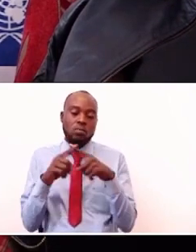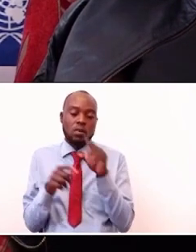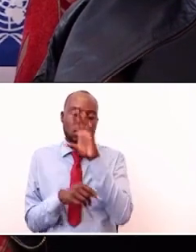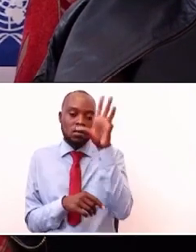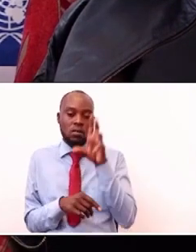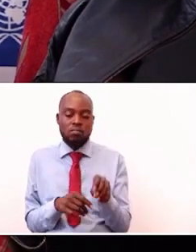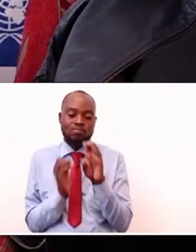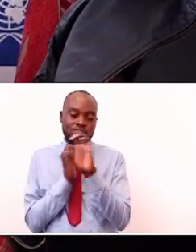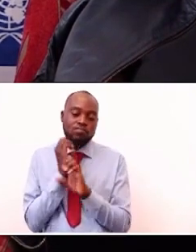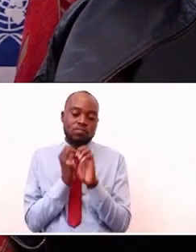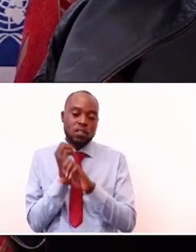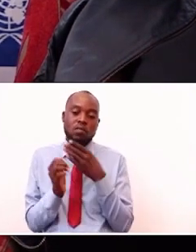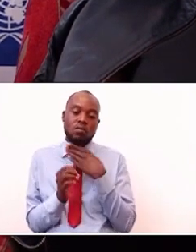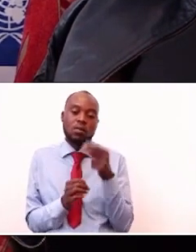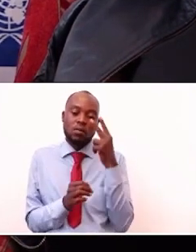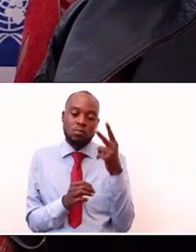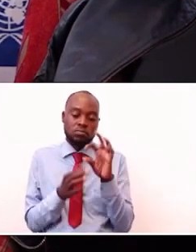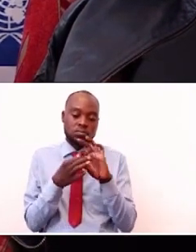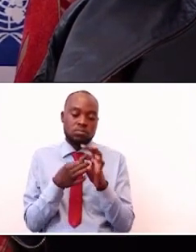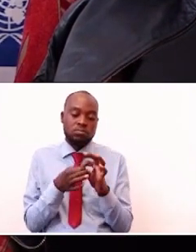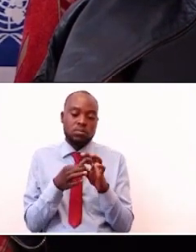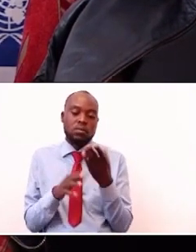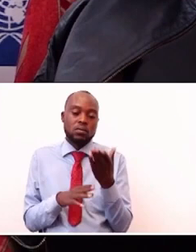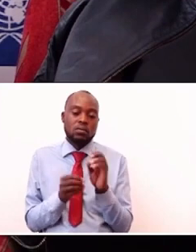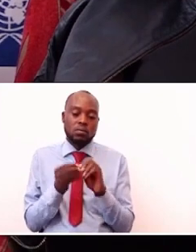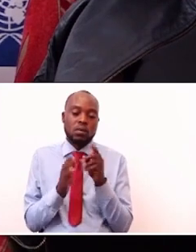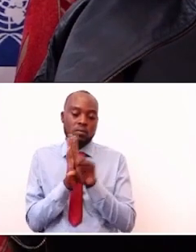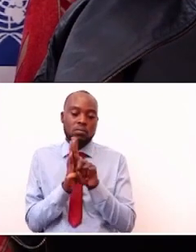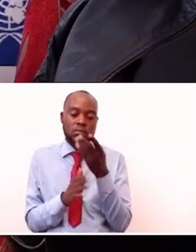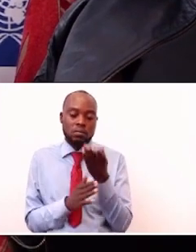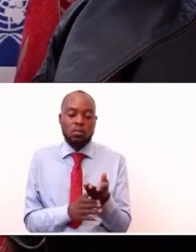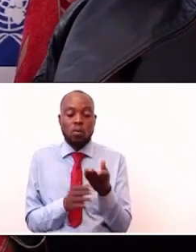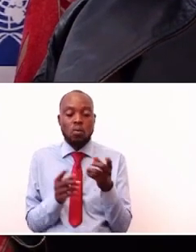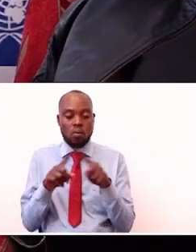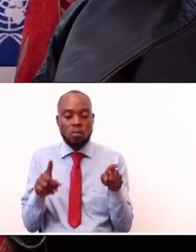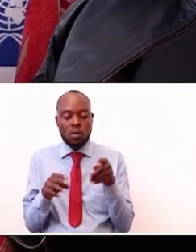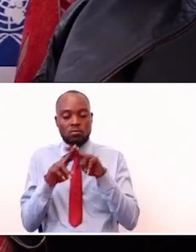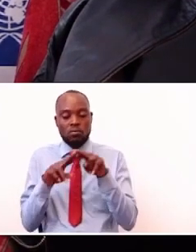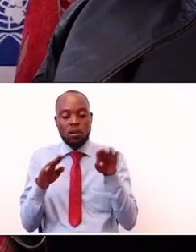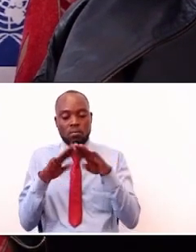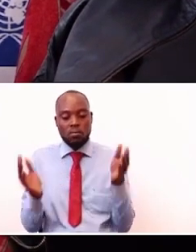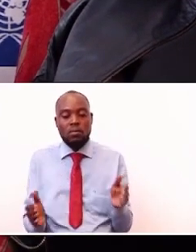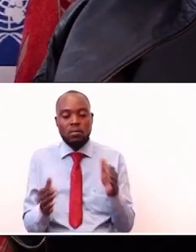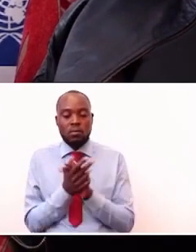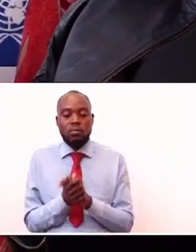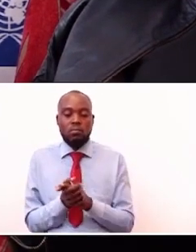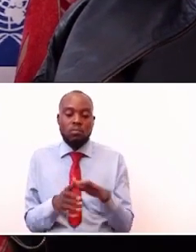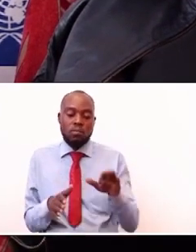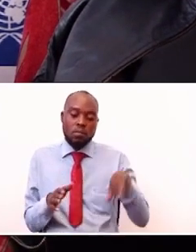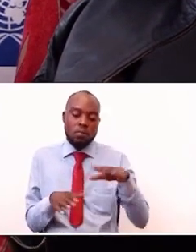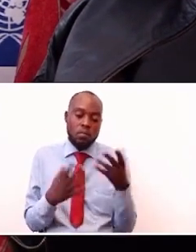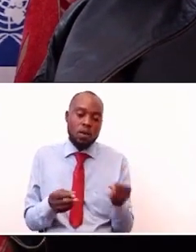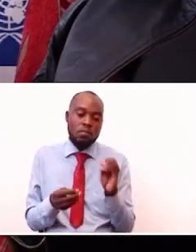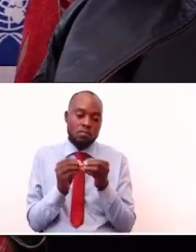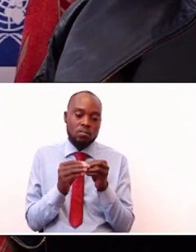need really to ensure that we are making this connection when we talk of global regulations, that we are also on the table in those spaces where this kind of